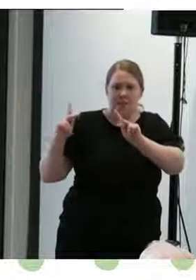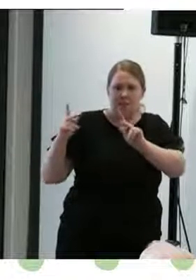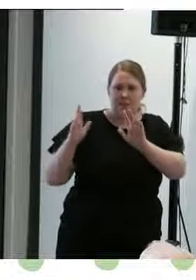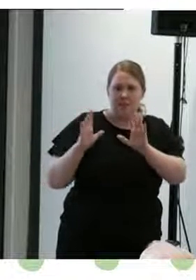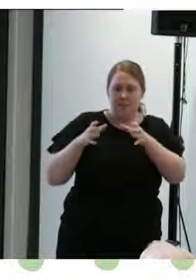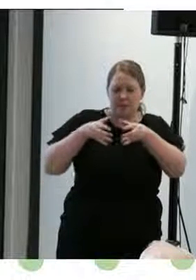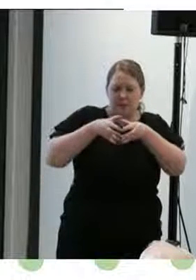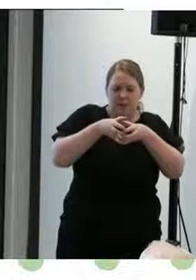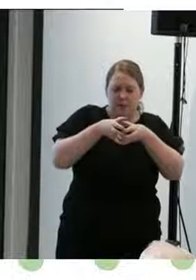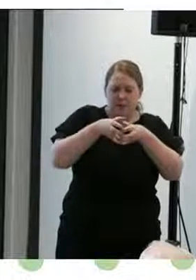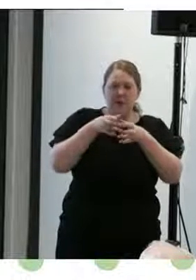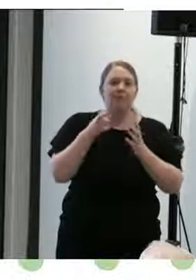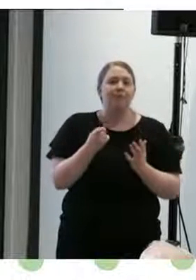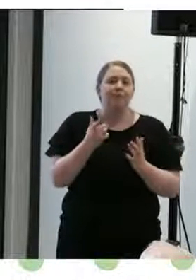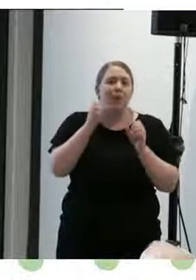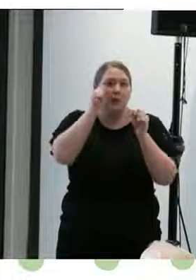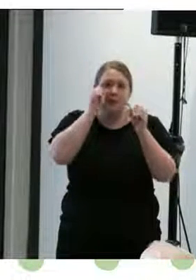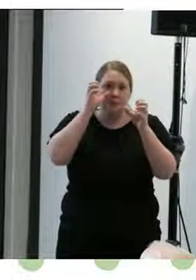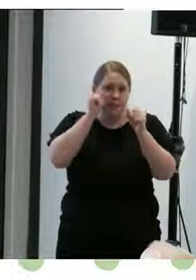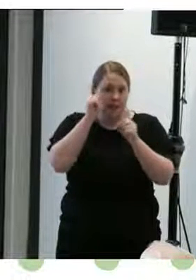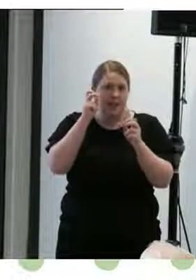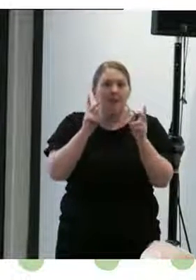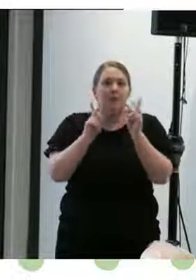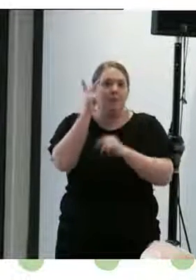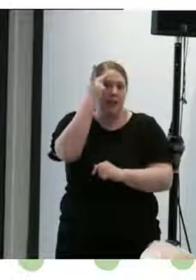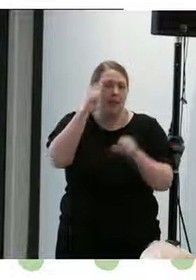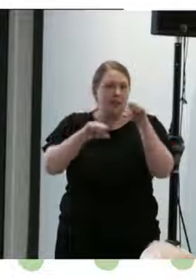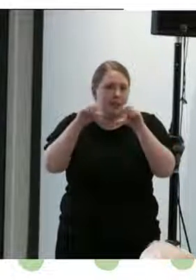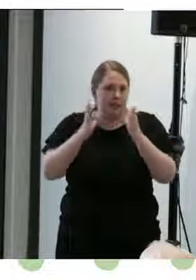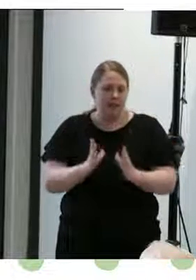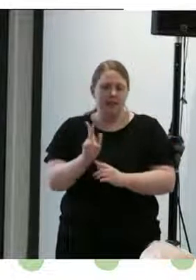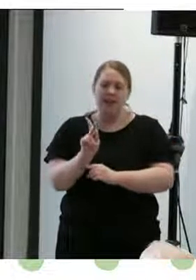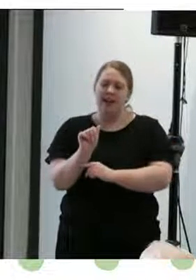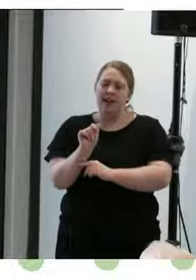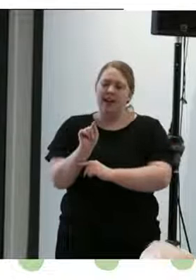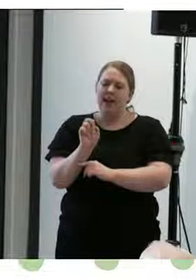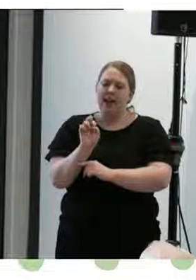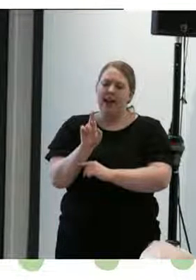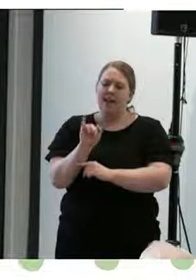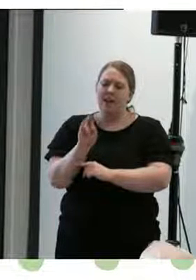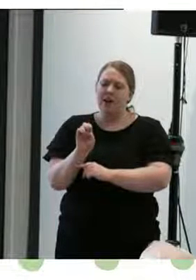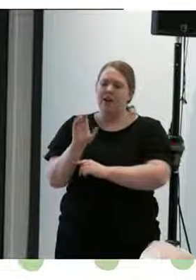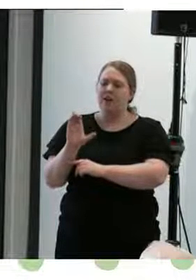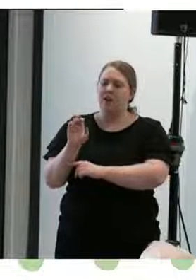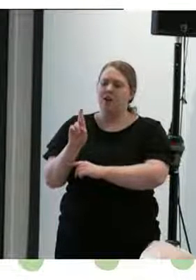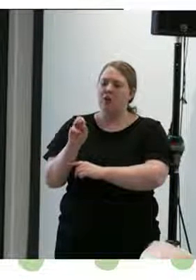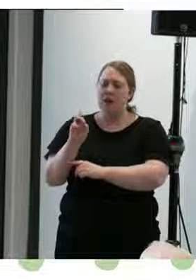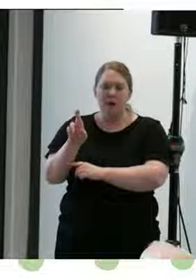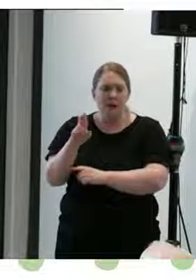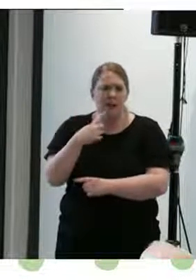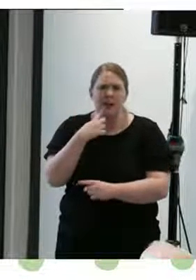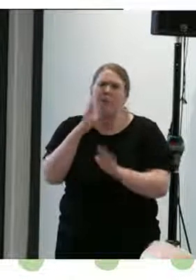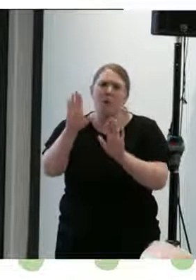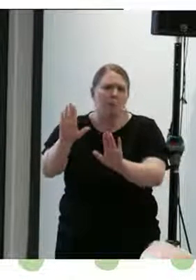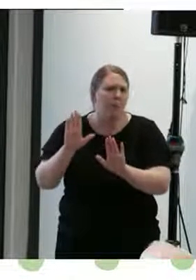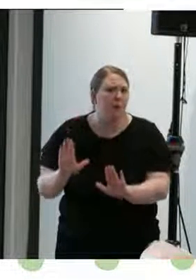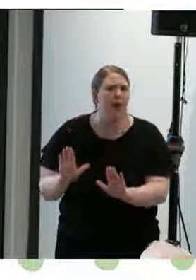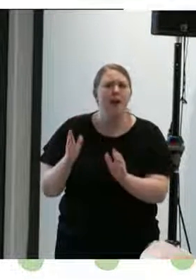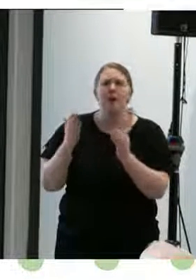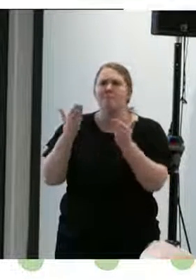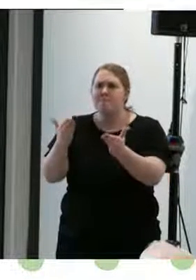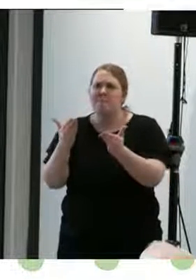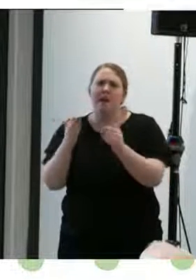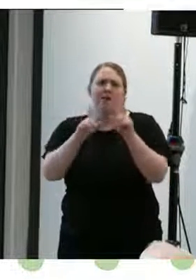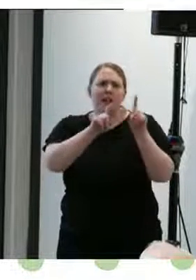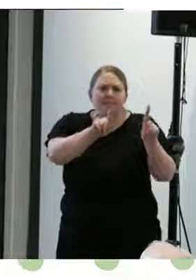for example, there was an amazing political scientist, Catherine Kramer, who basically said, sure, this is great. If you do a survey, you can understand how